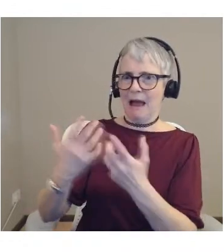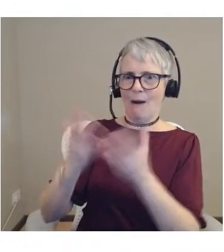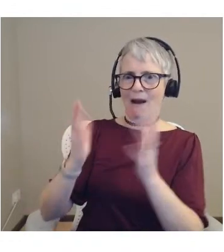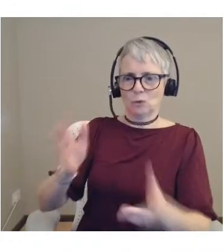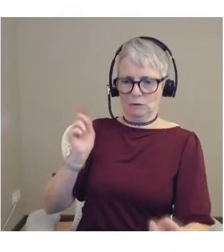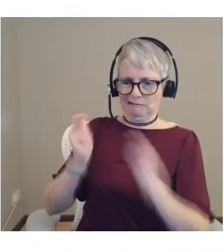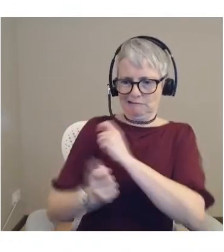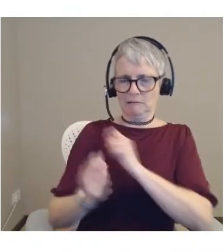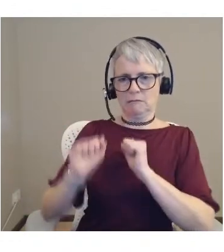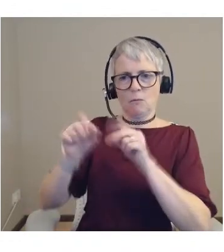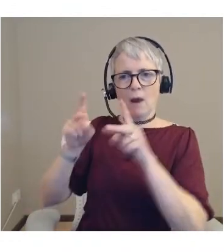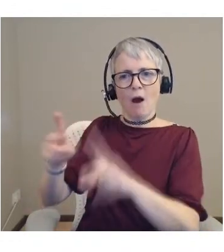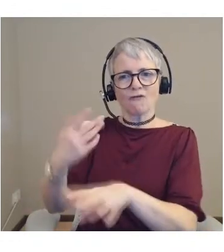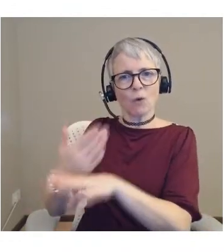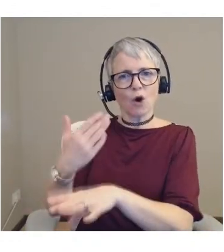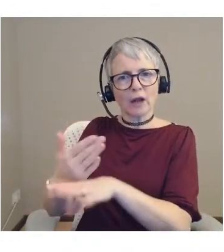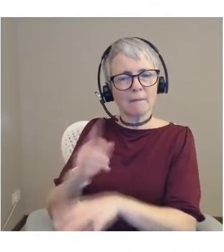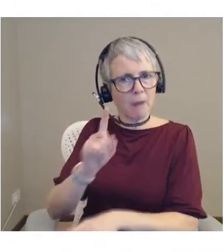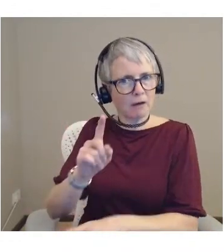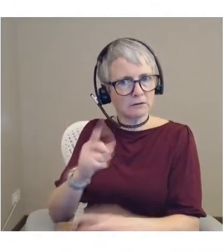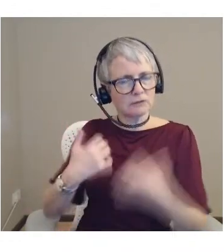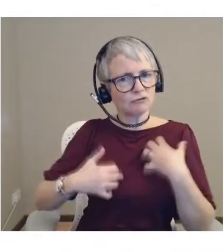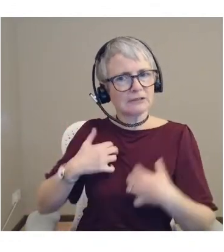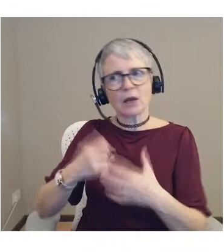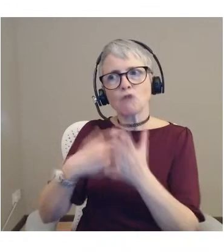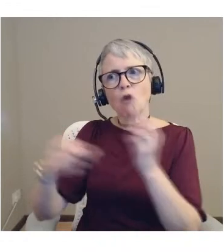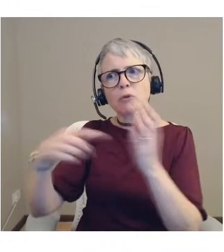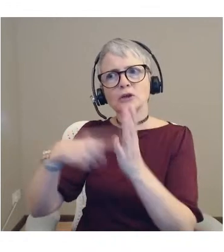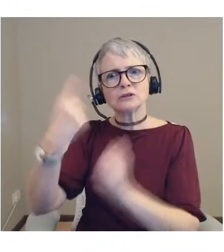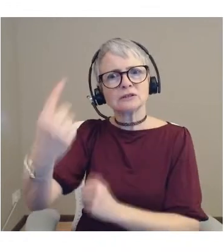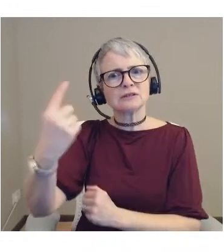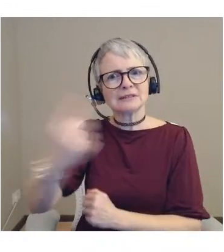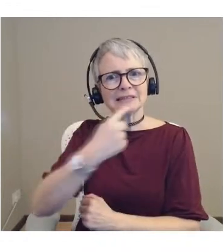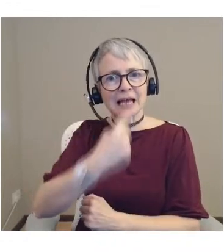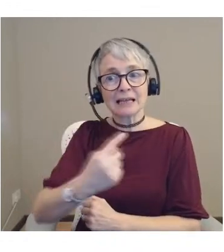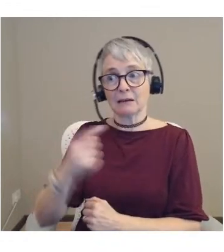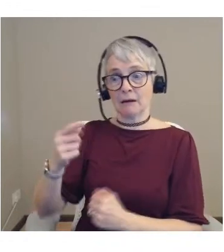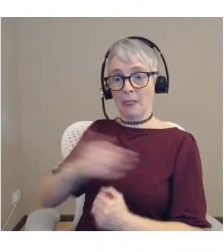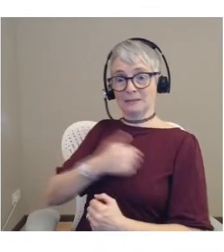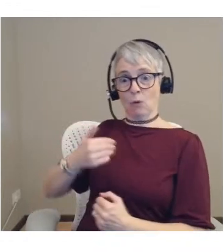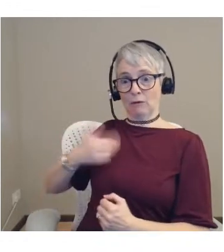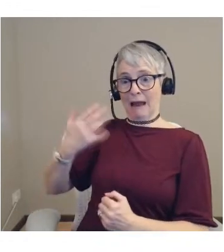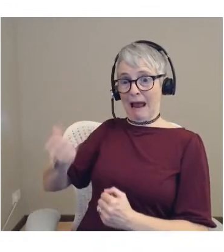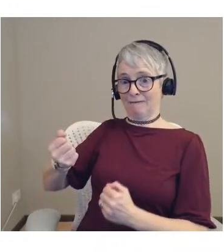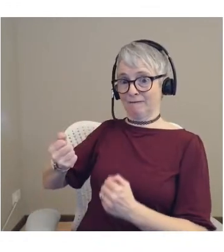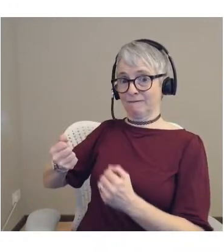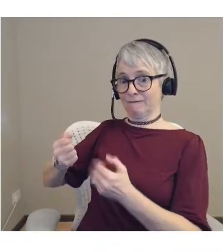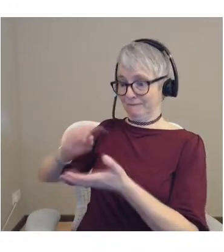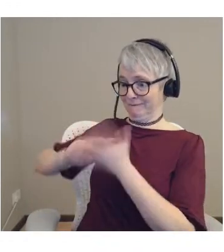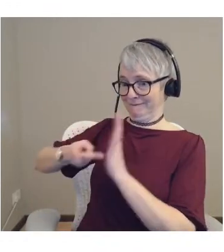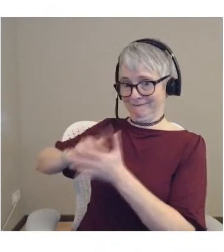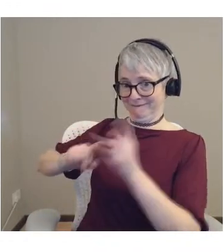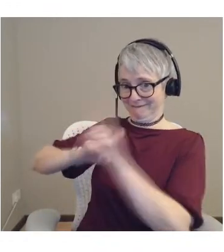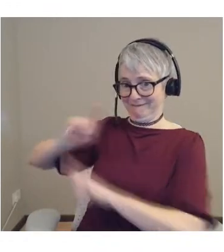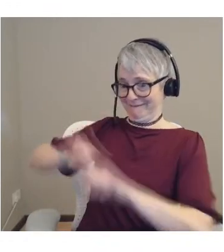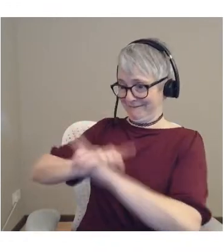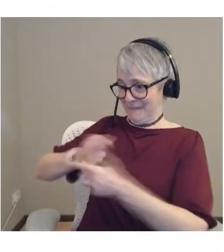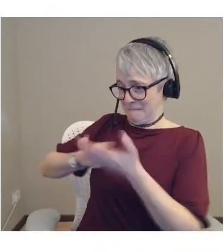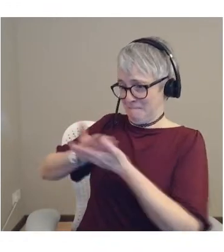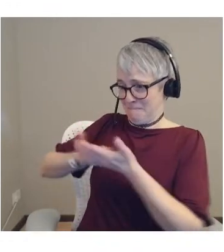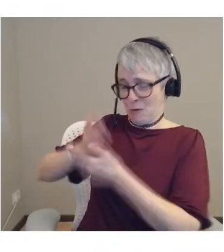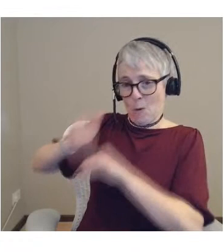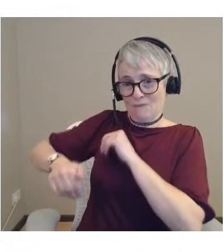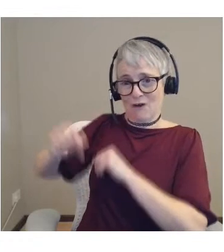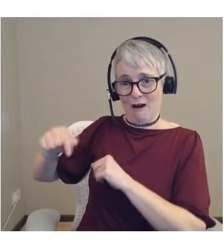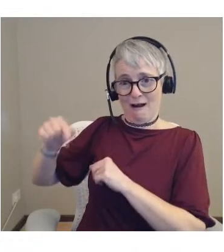the connection into Robert is, even this morning, I think there's a session going on looking at the development of the strategy, and I know this is informing that partnership working